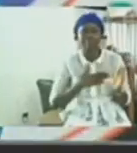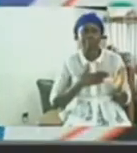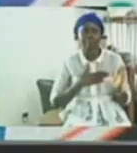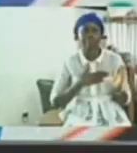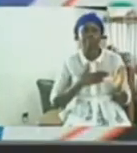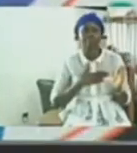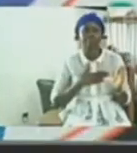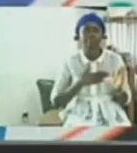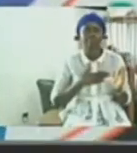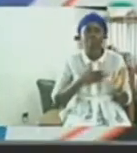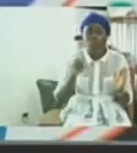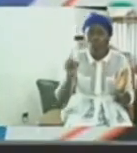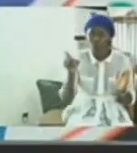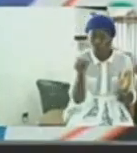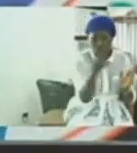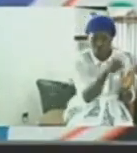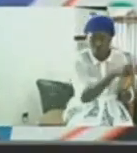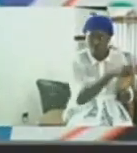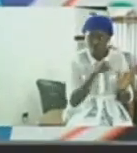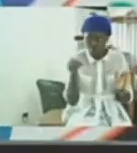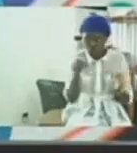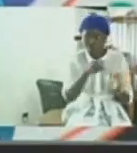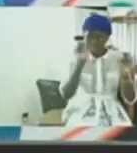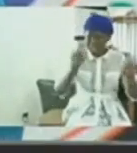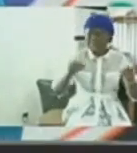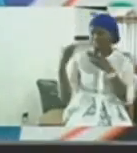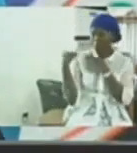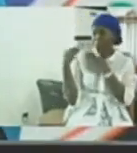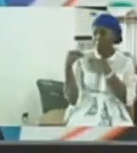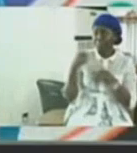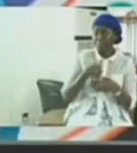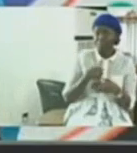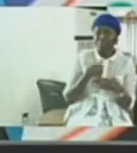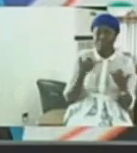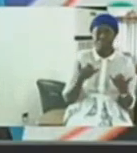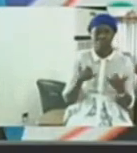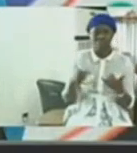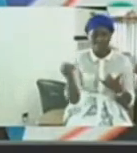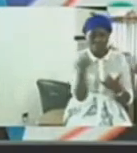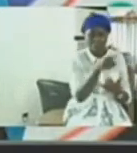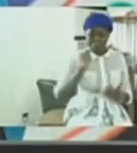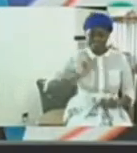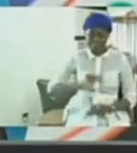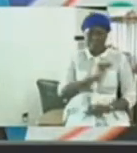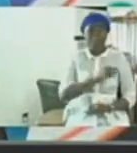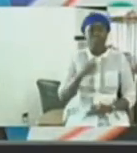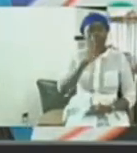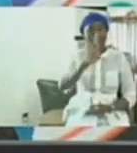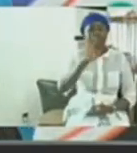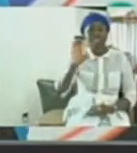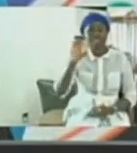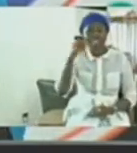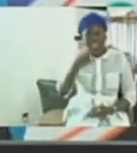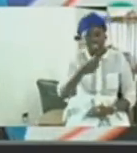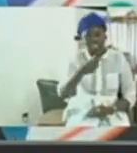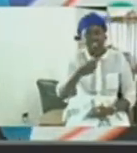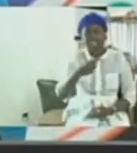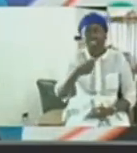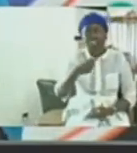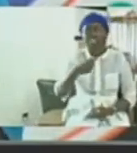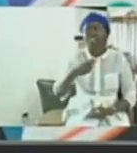all. You will bear me out, those of you who are genuine members of the Redeemed Christian Church of God.